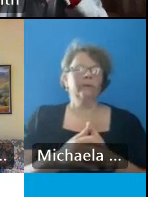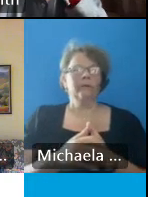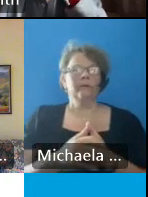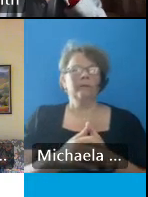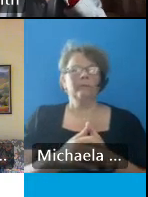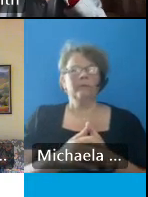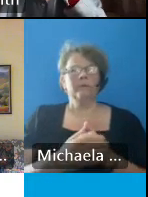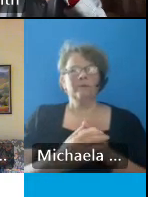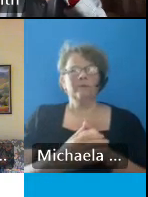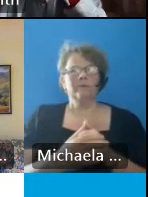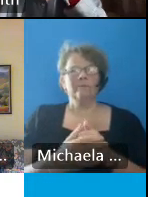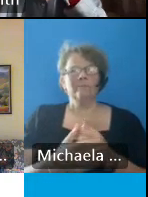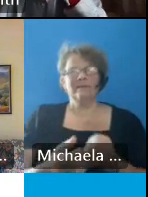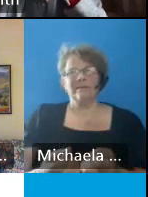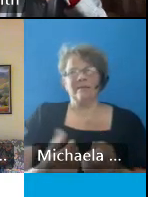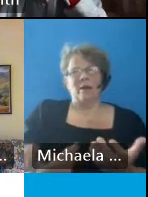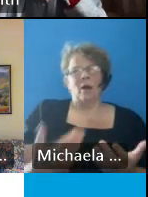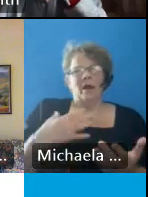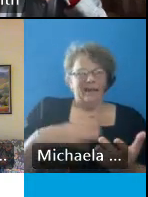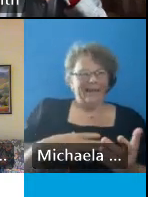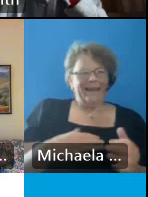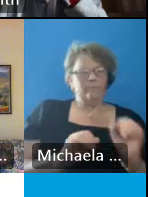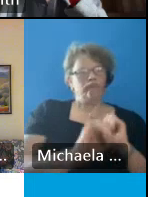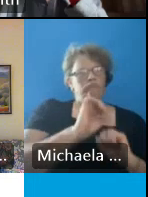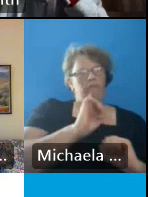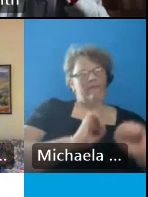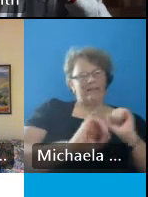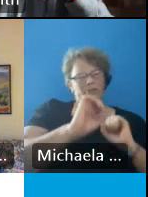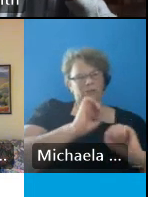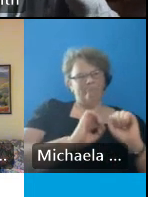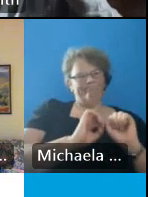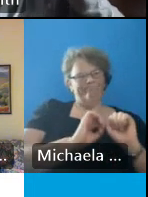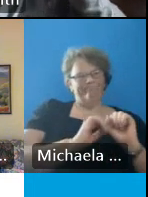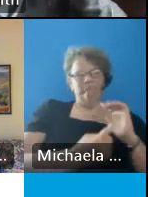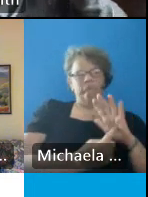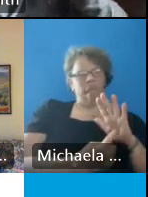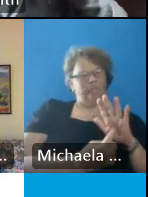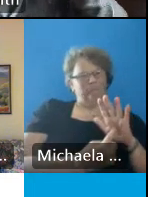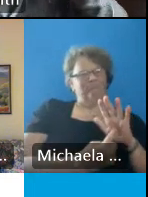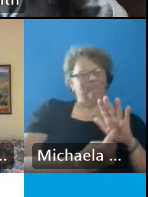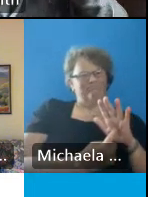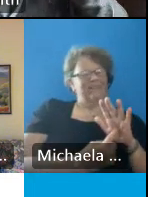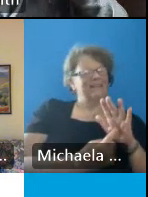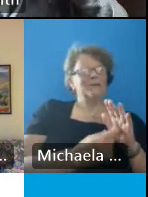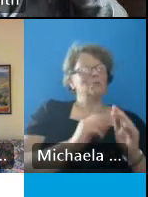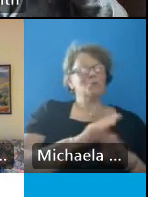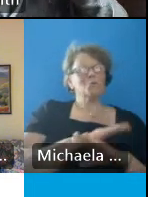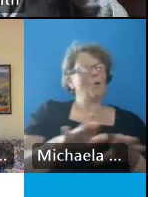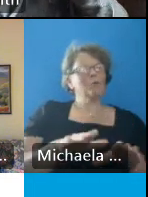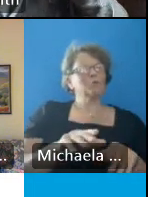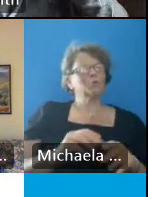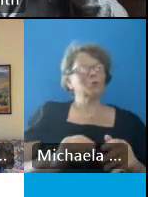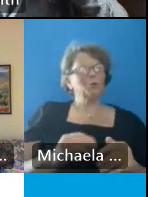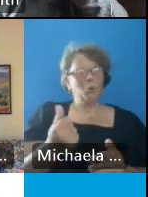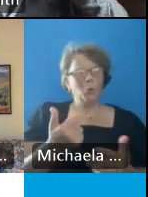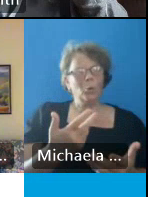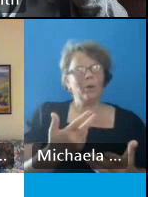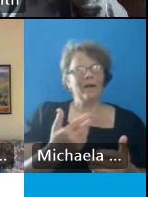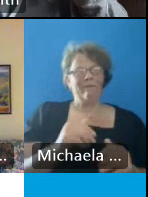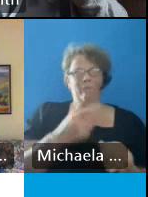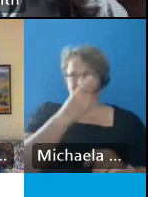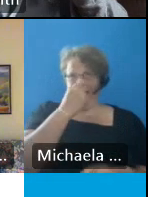the input from a prevention perspective. It's not a new concept to say that, if you can get more upstream and prevent things